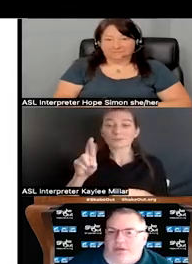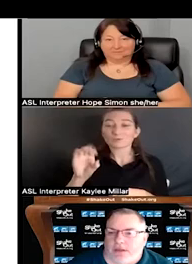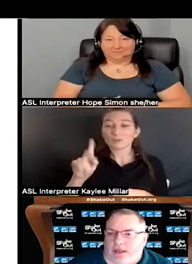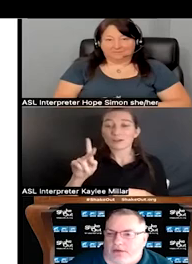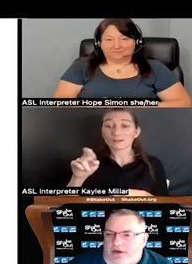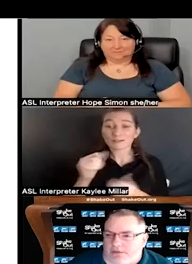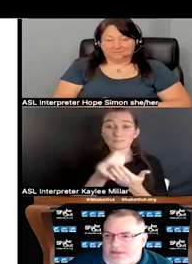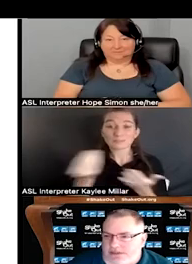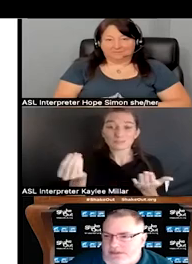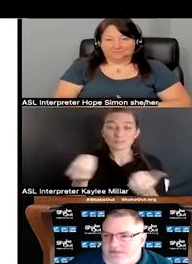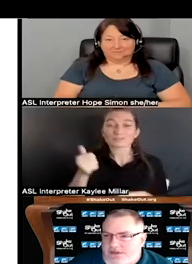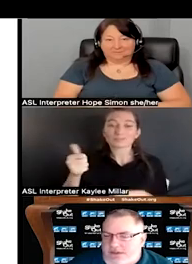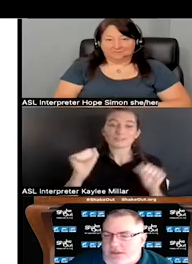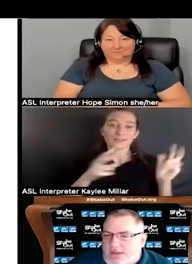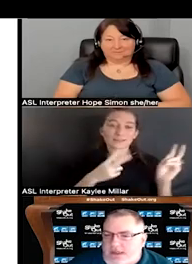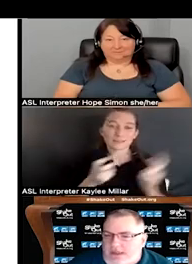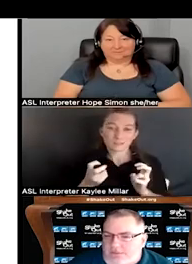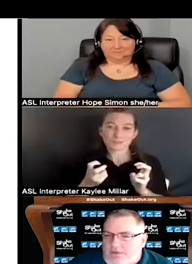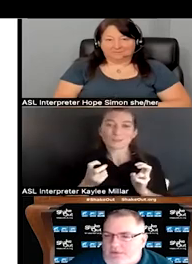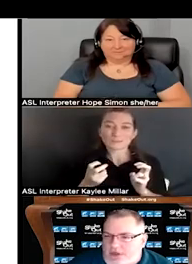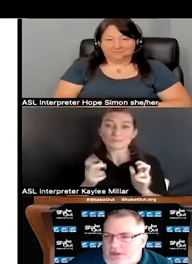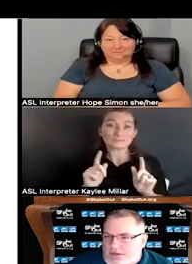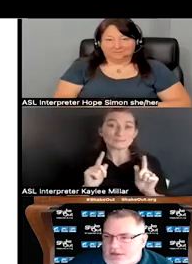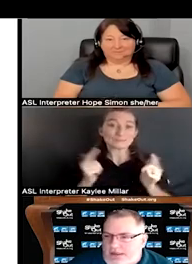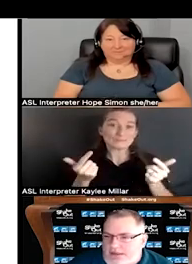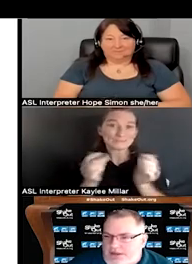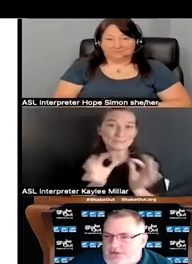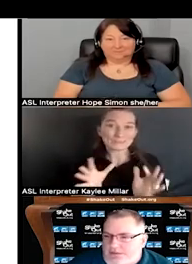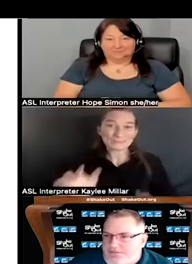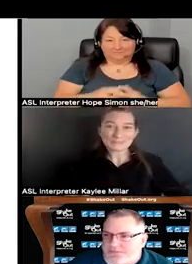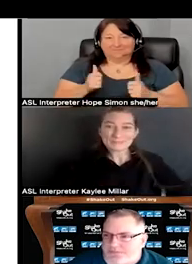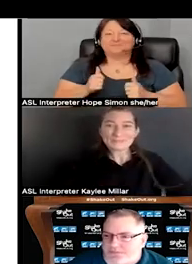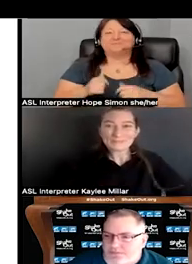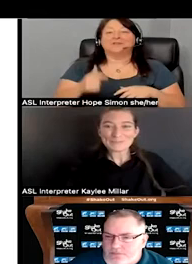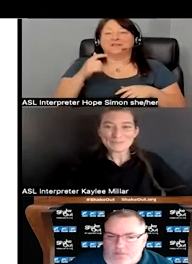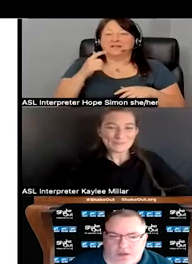those. A lot of great resources for young children.